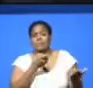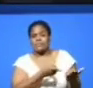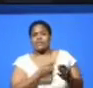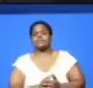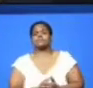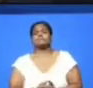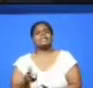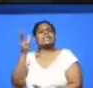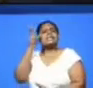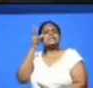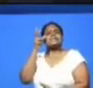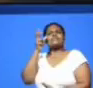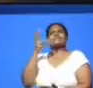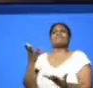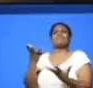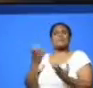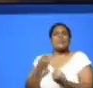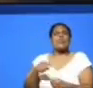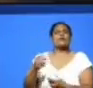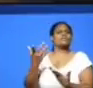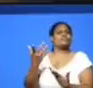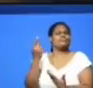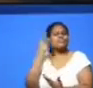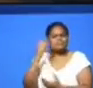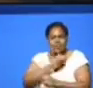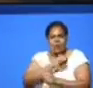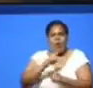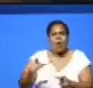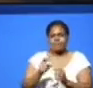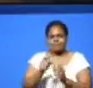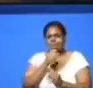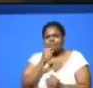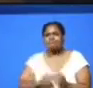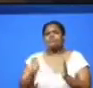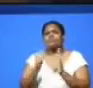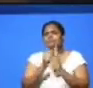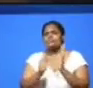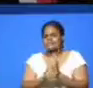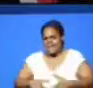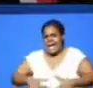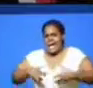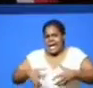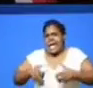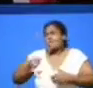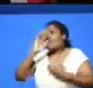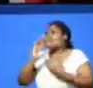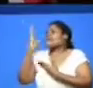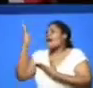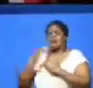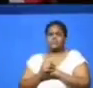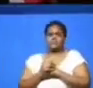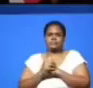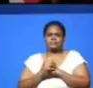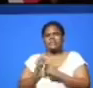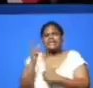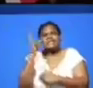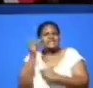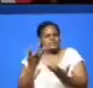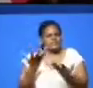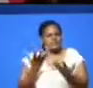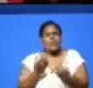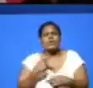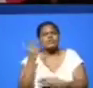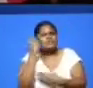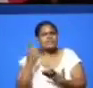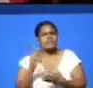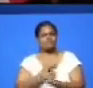make you think that all that is in the Old Testament is the wrath of God. The devil would like you to think that there is